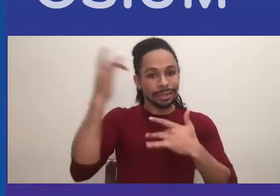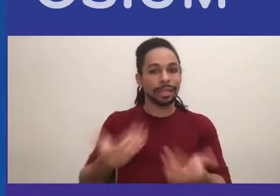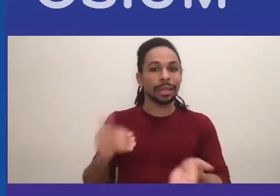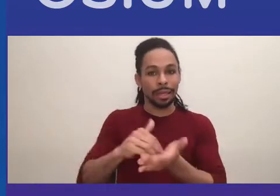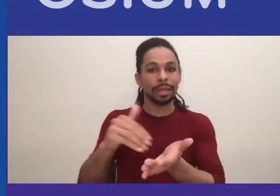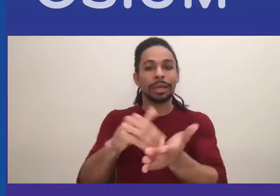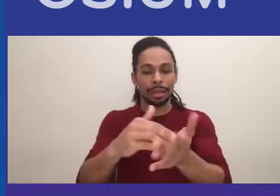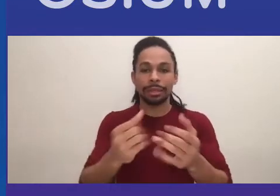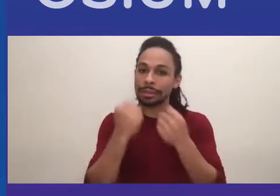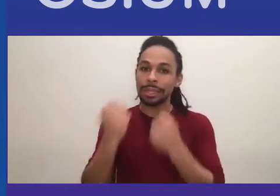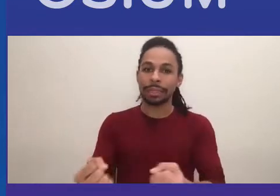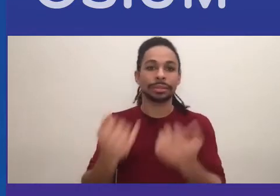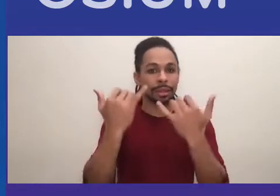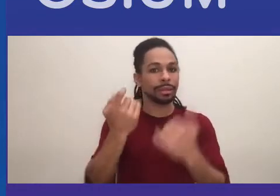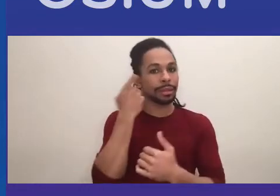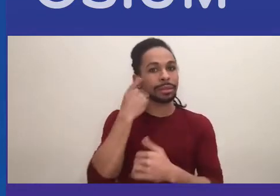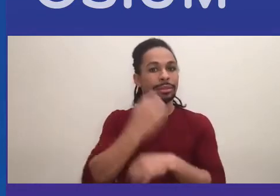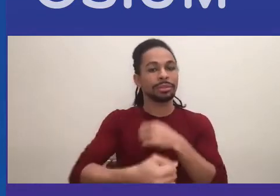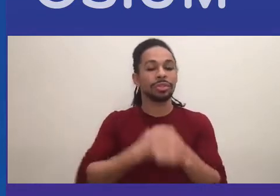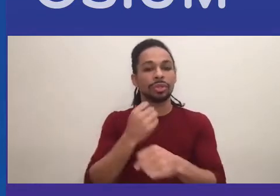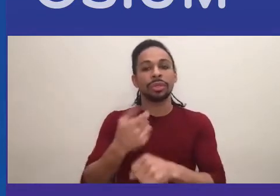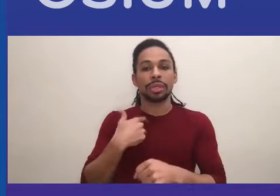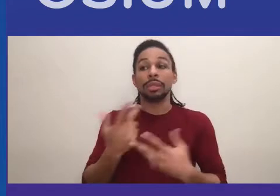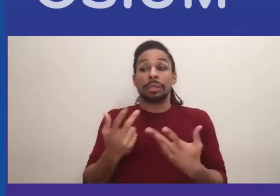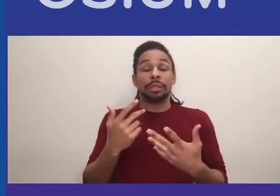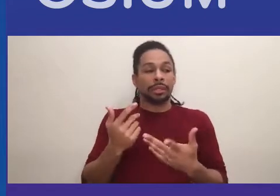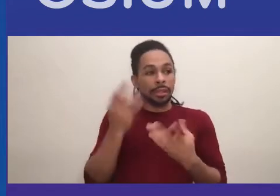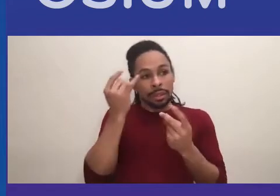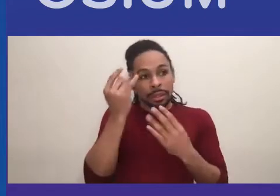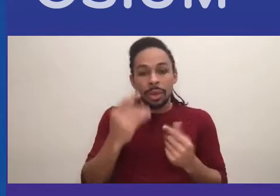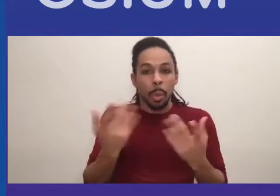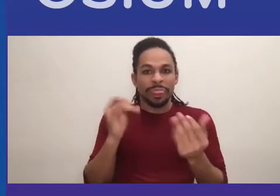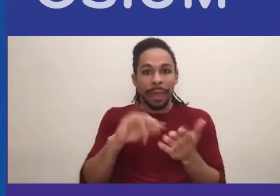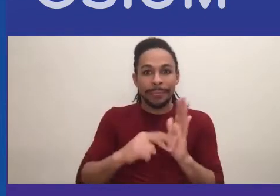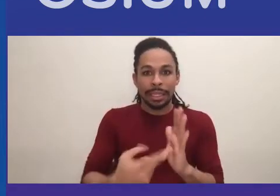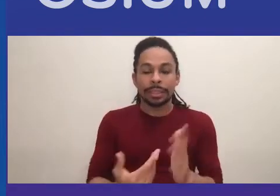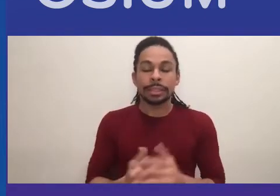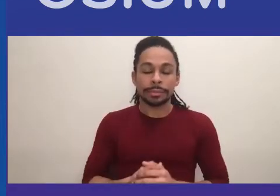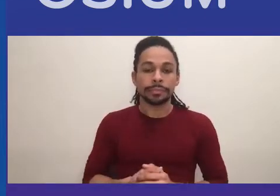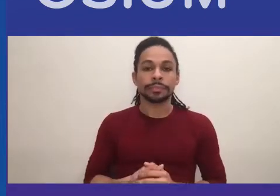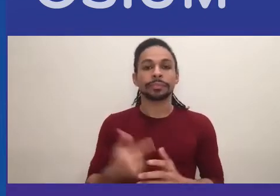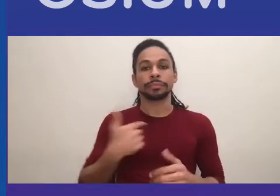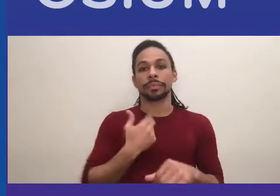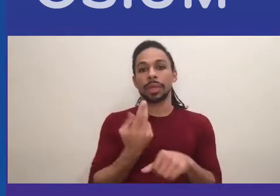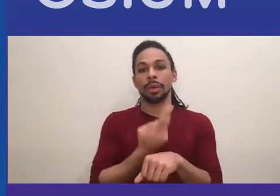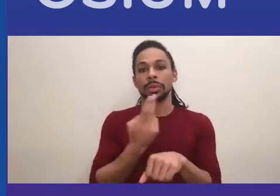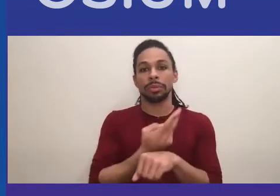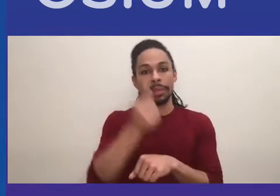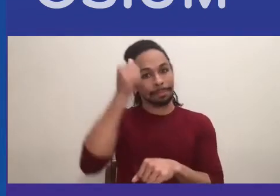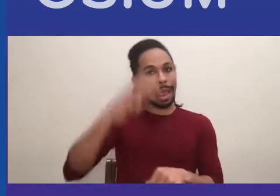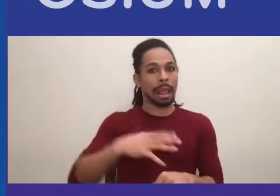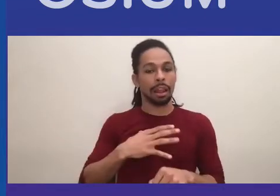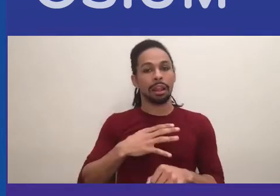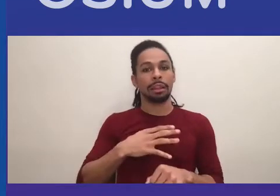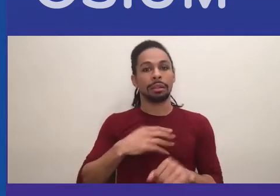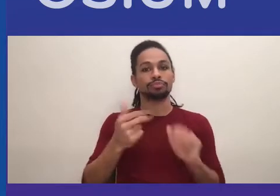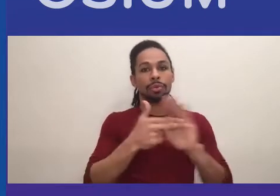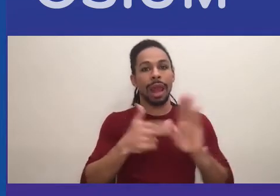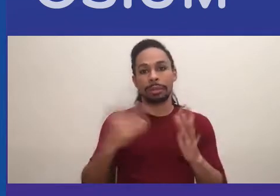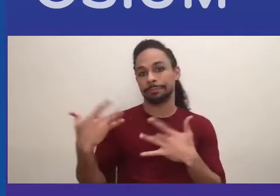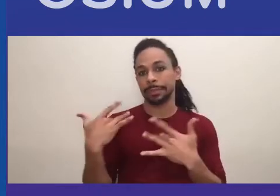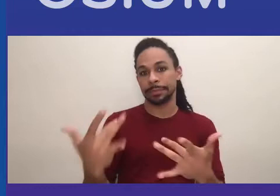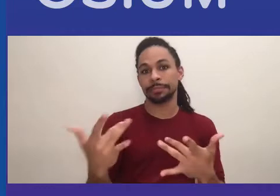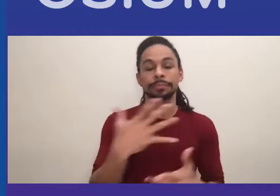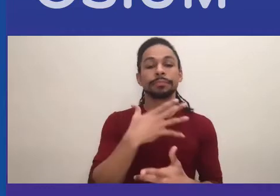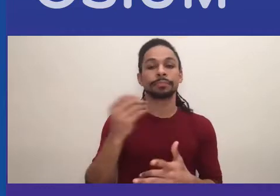this past year and revisiting what that means. I use male pronouns usually, and then in queer trans